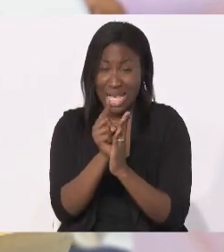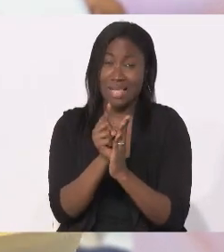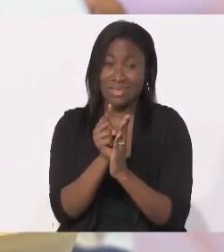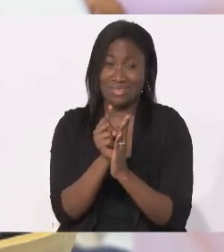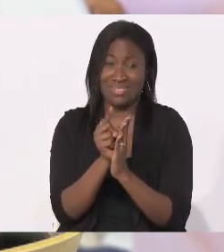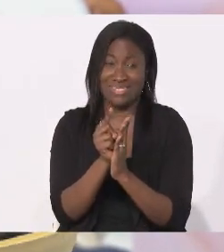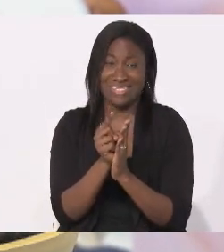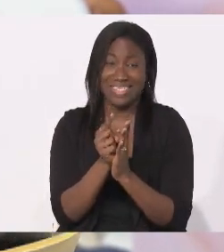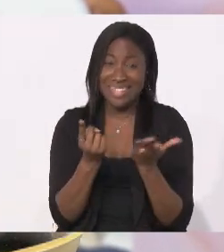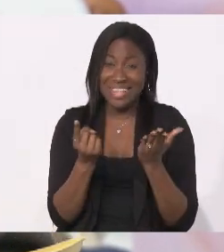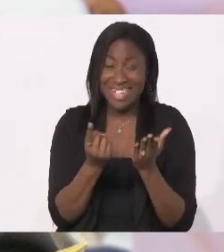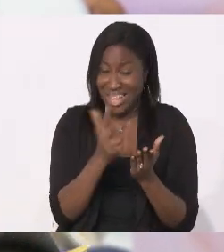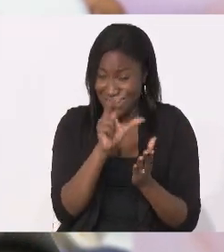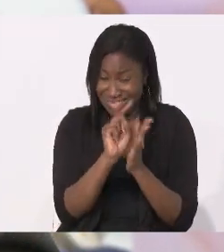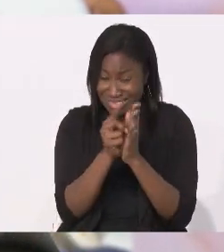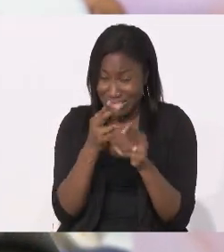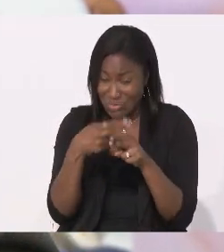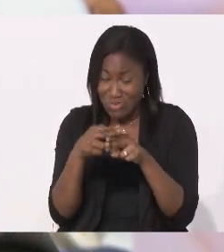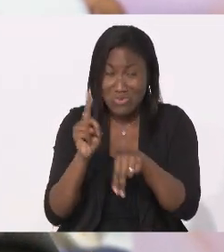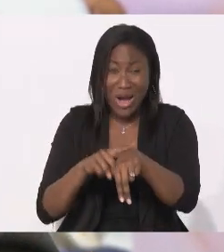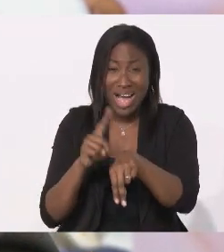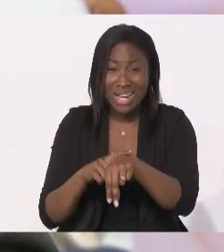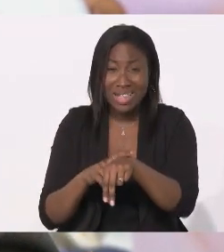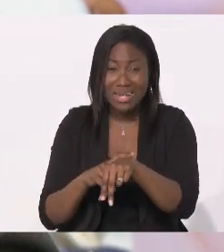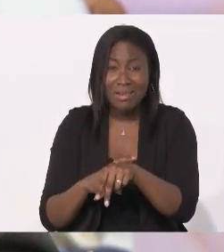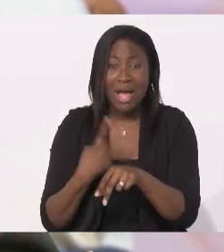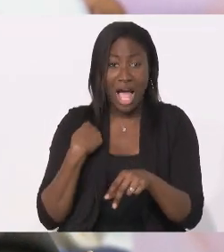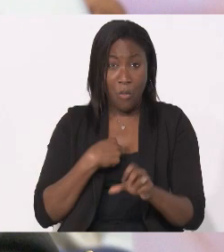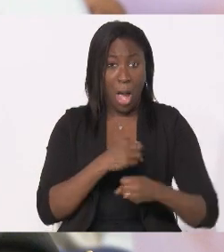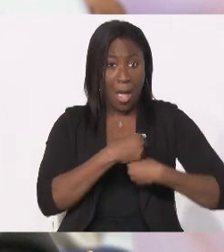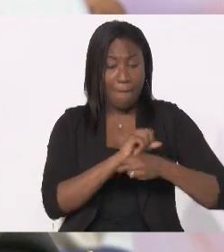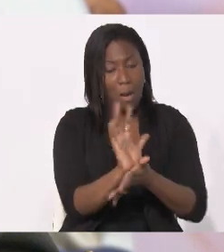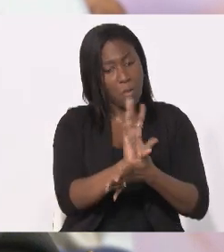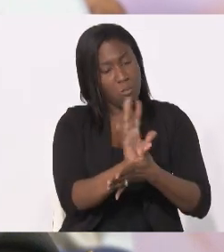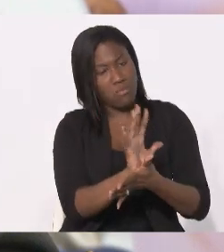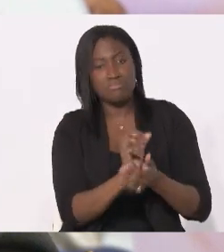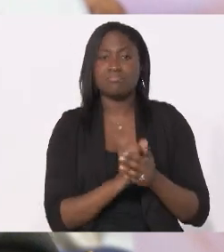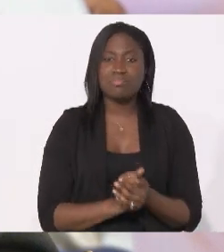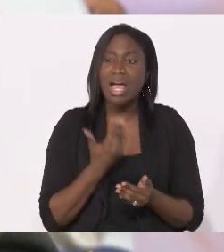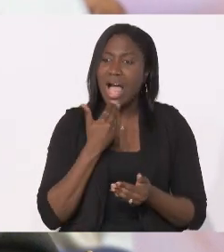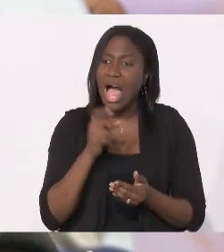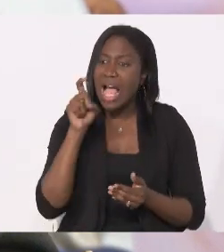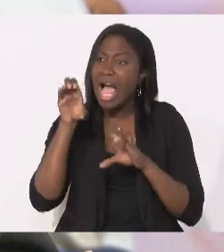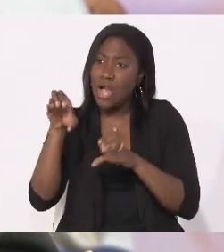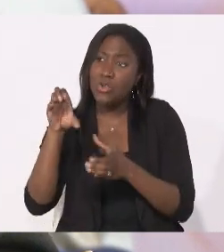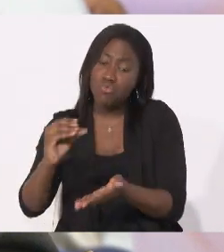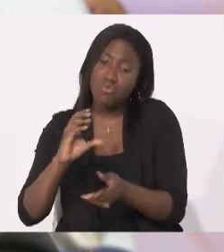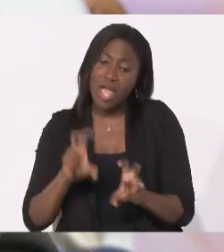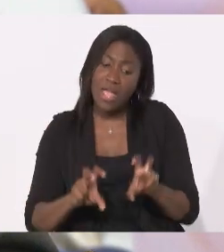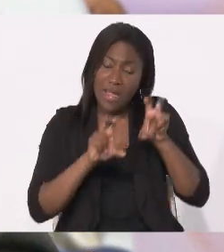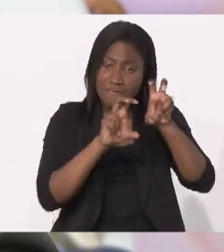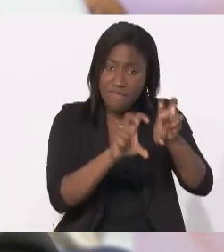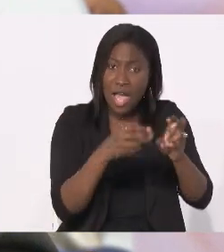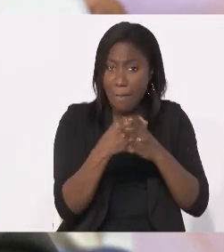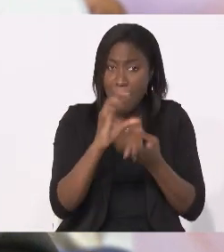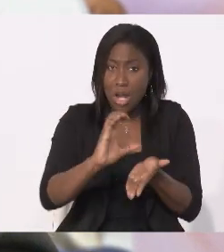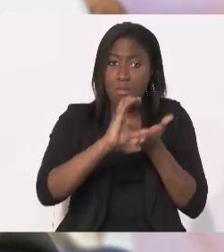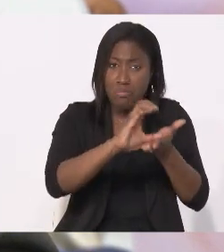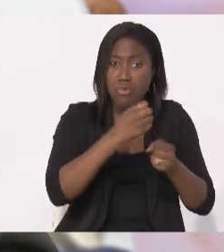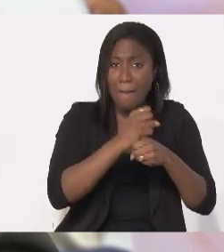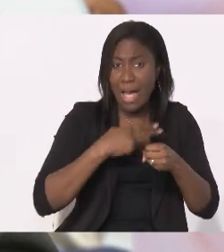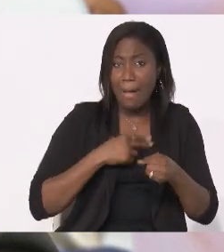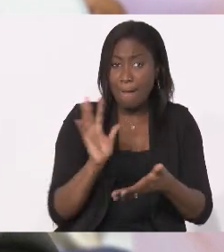ecosystem? What is this film industry? What does it cost? What does it make? Is it viable? It is viable, but before